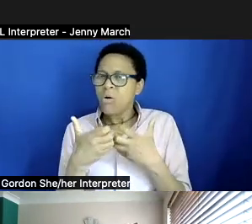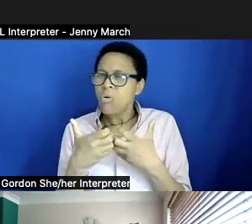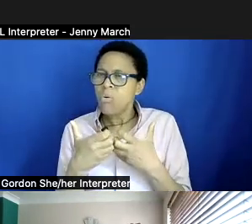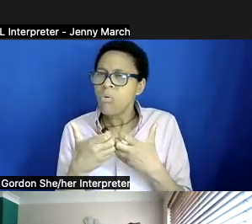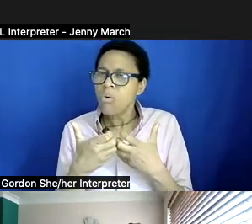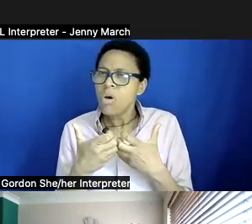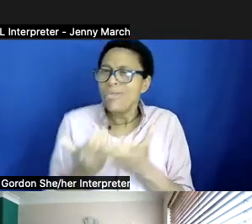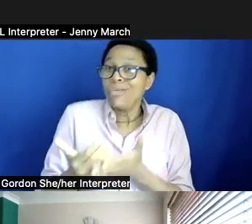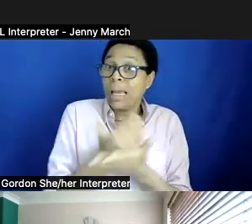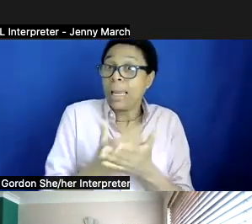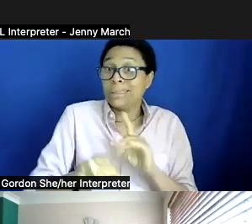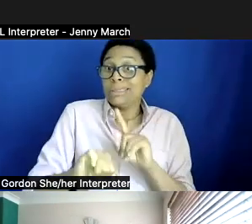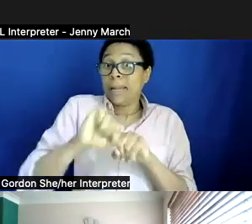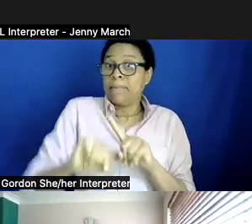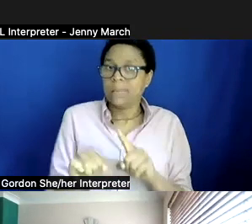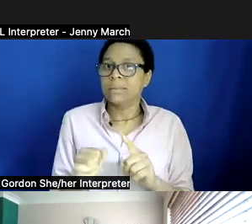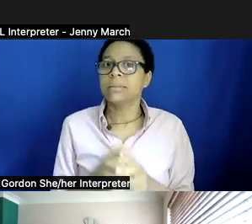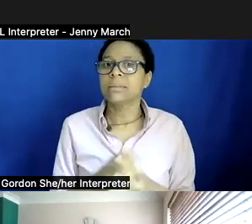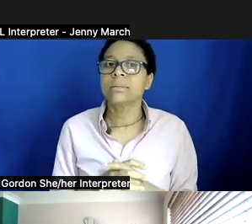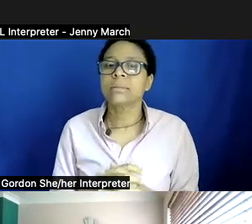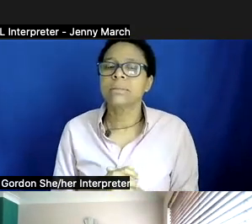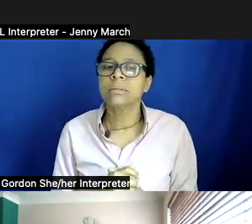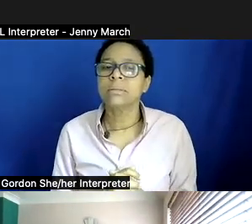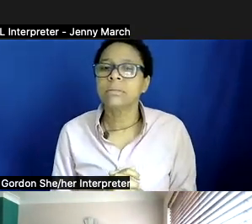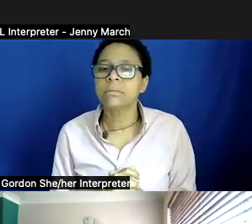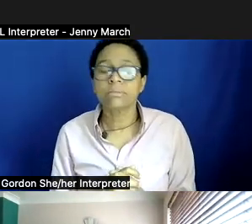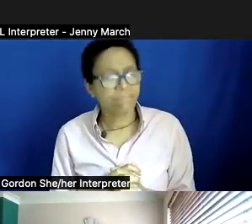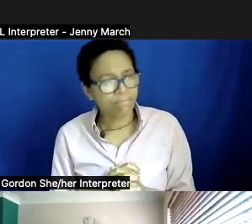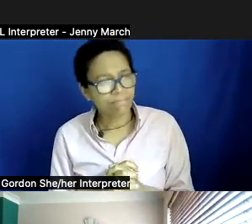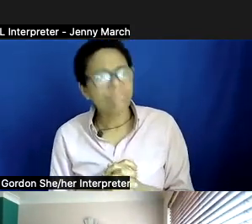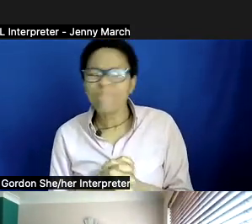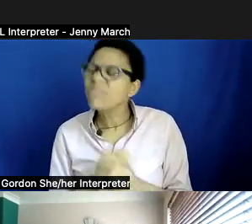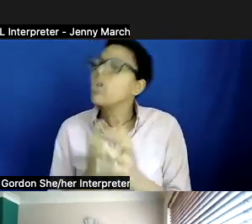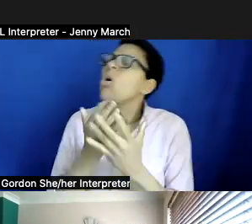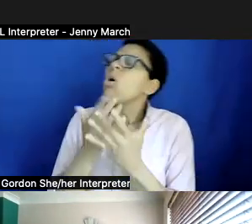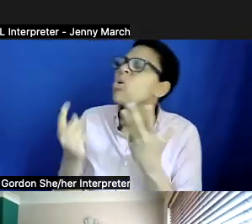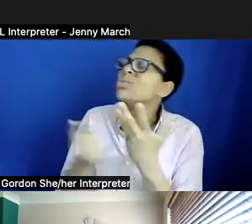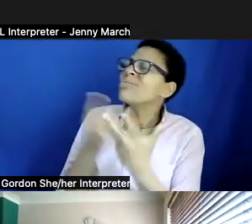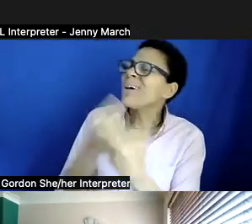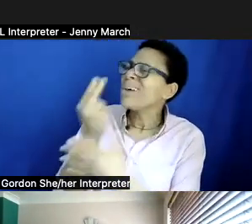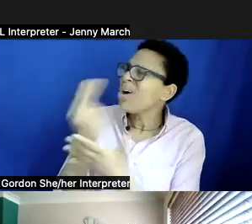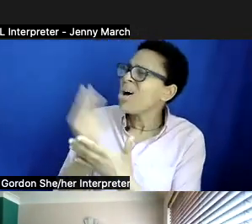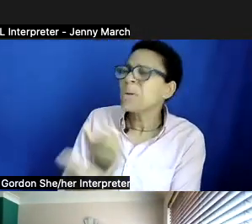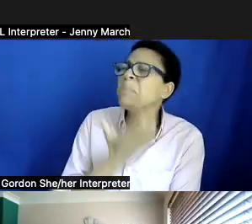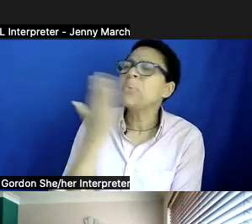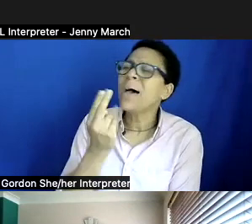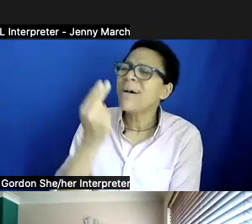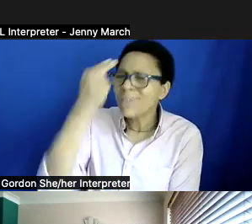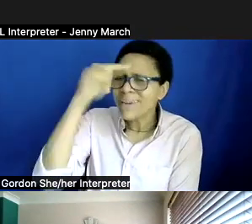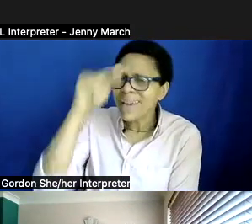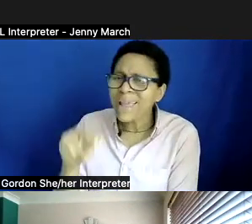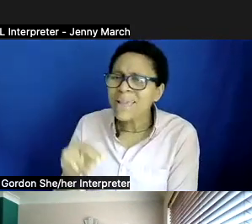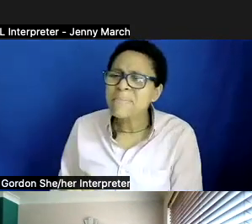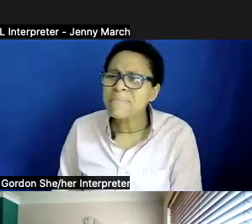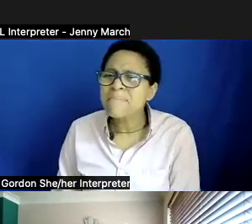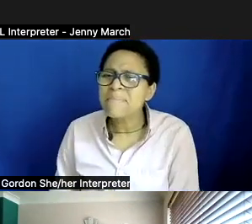already kind of spoken about the impact of that. I think because obviously a lot of the other artwork wasn't named, and we didn't have the case 1 or case 2 to